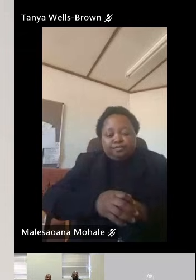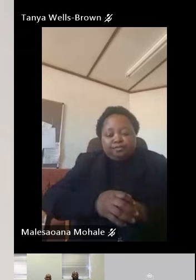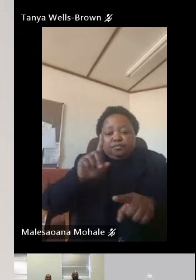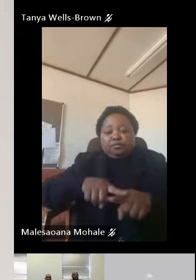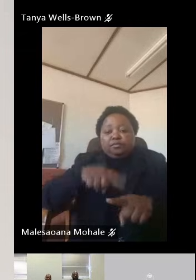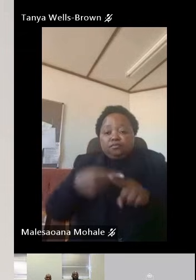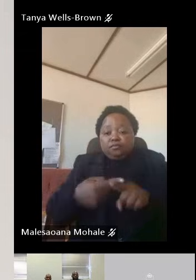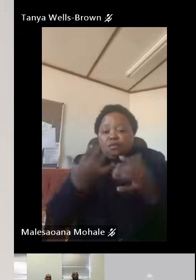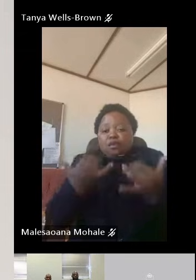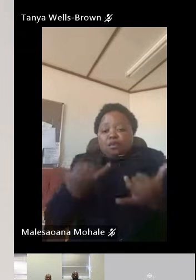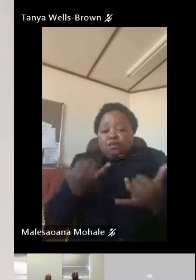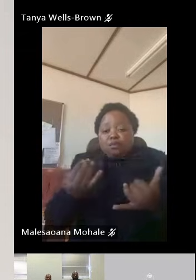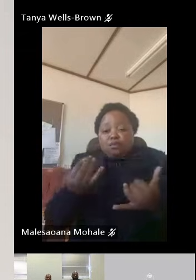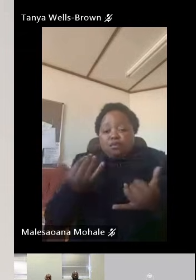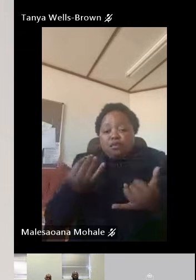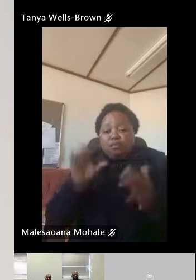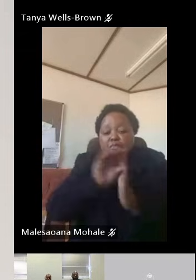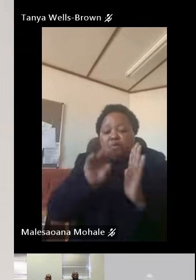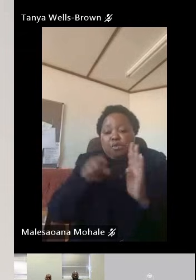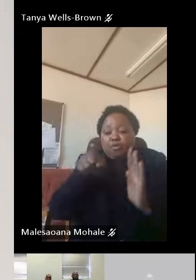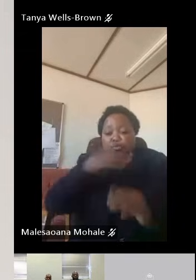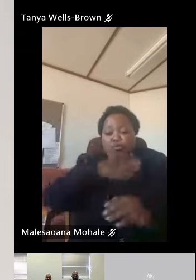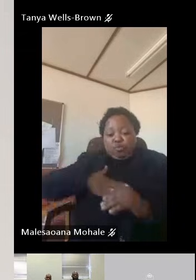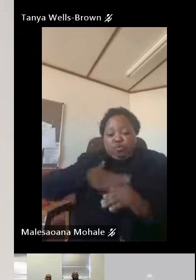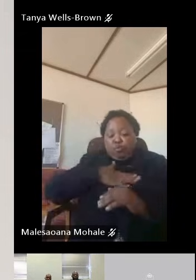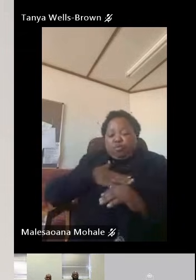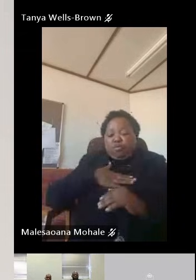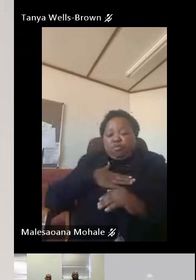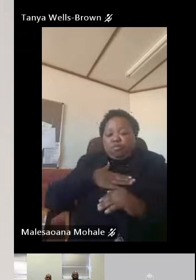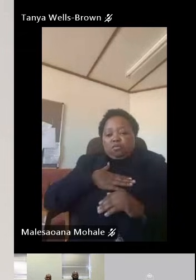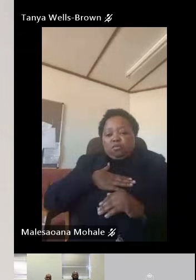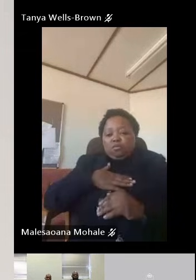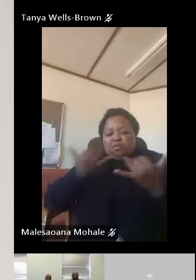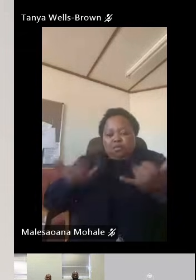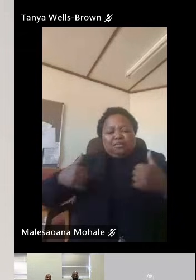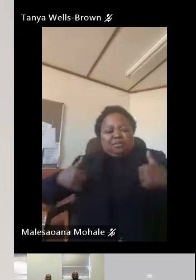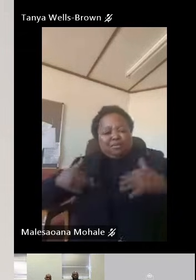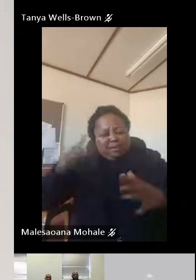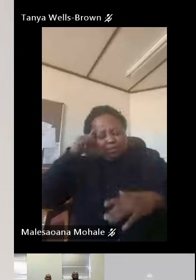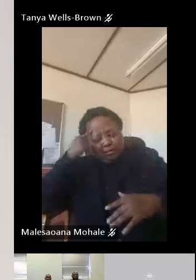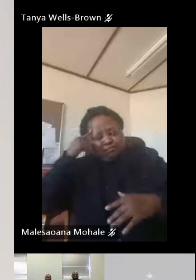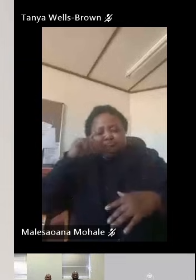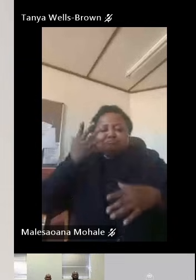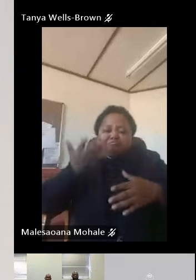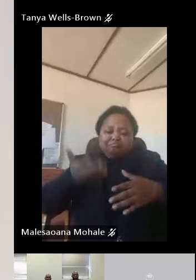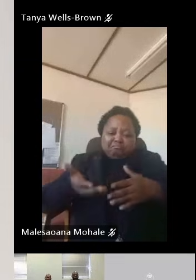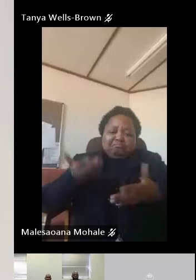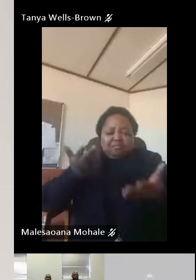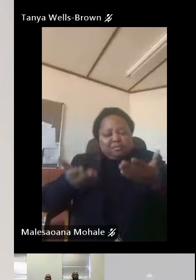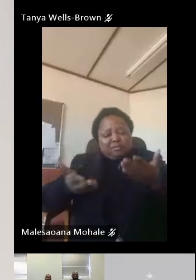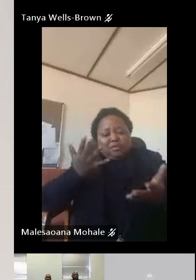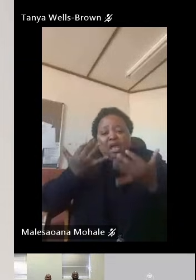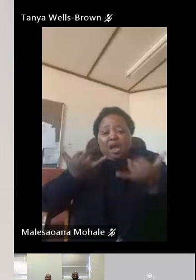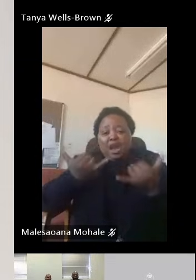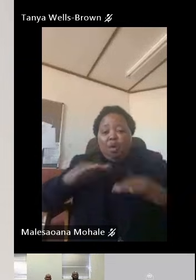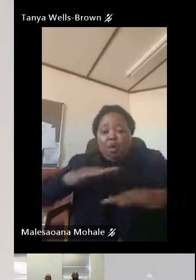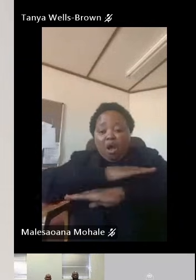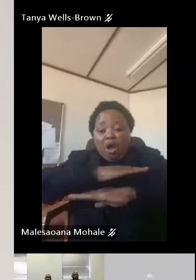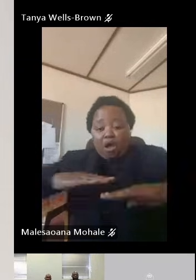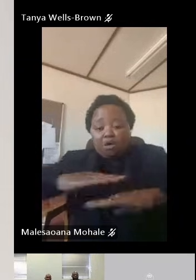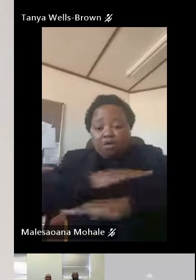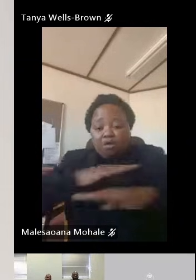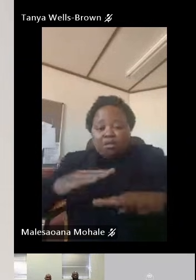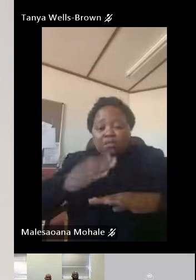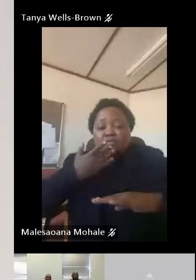to have the program. What about you start thinking, okay, now accessibility of the physical